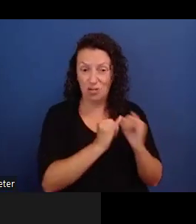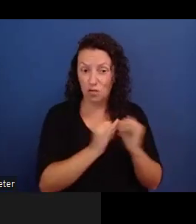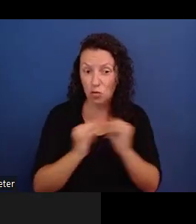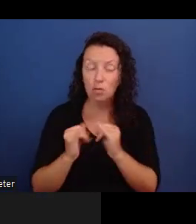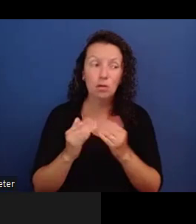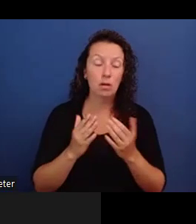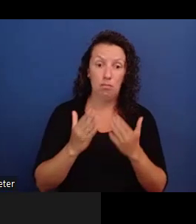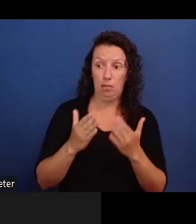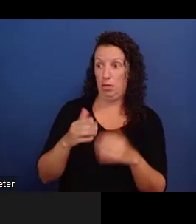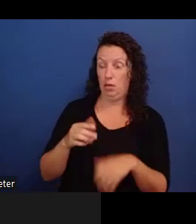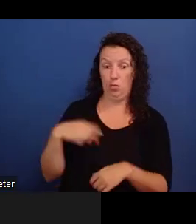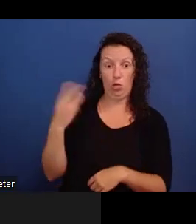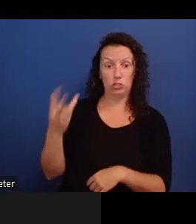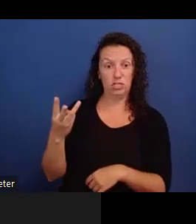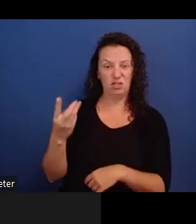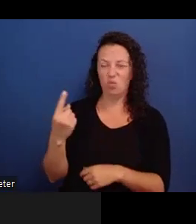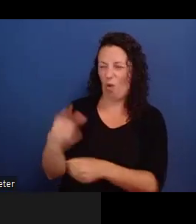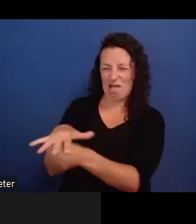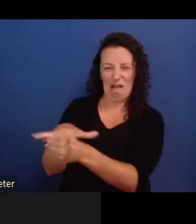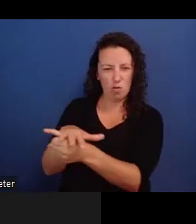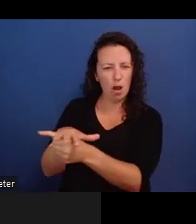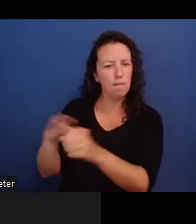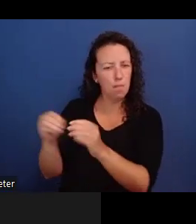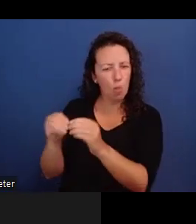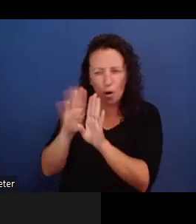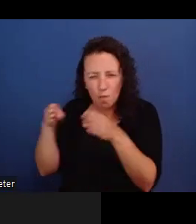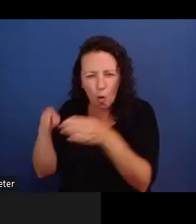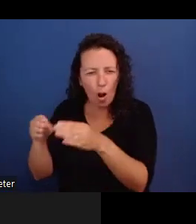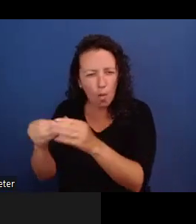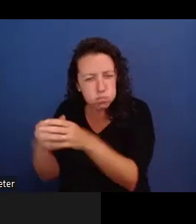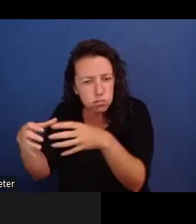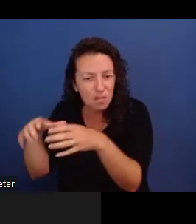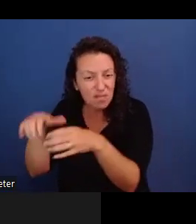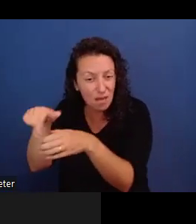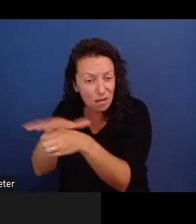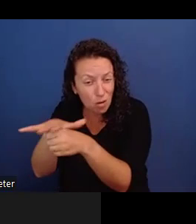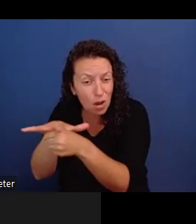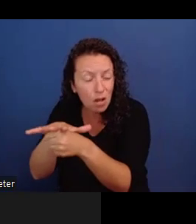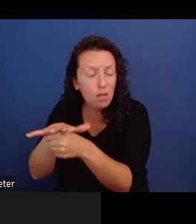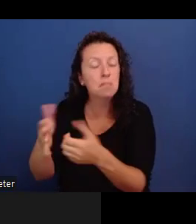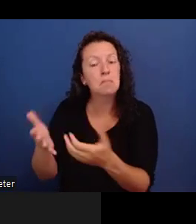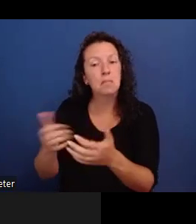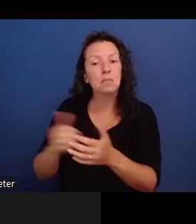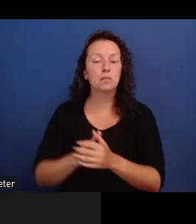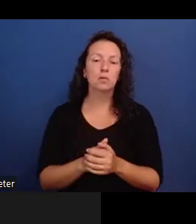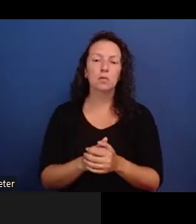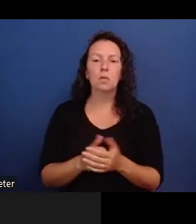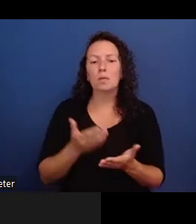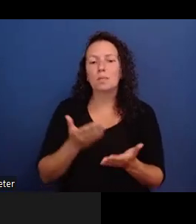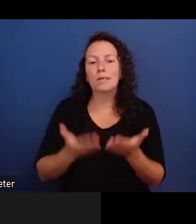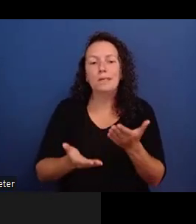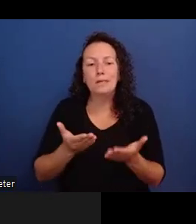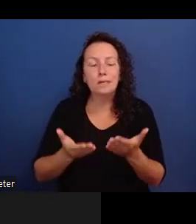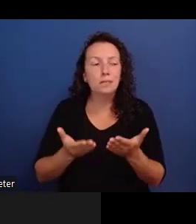that you know, kind of focuses on this. Maybe it's something that they're gonna also say, well, other jobs that